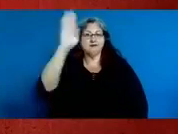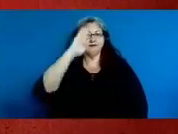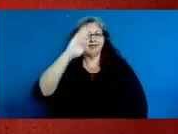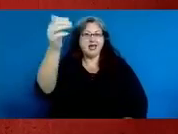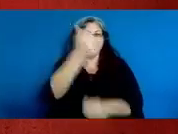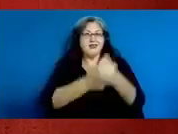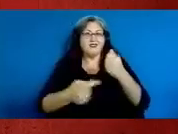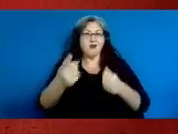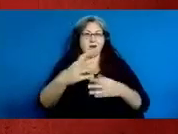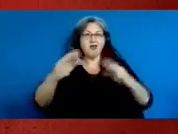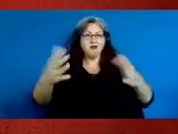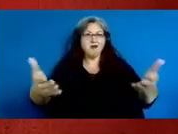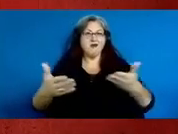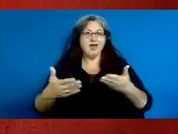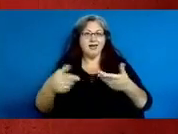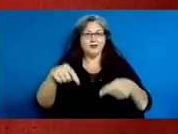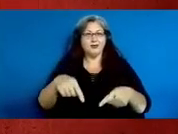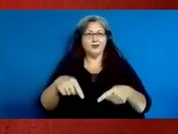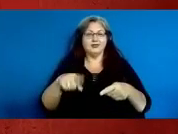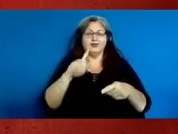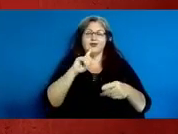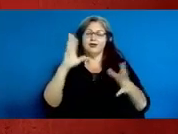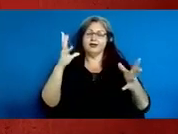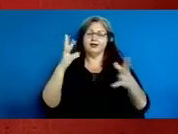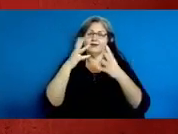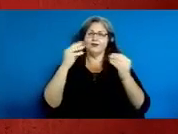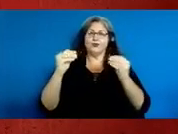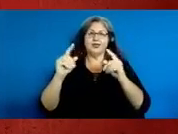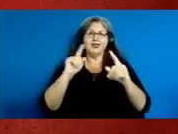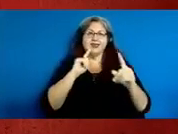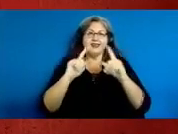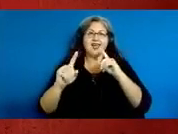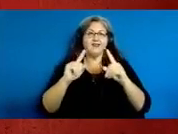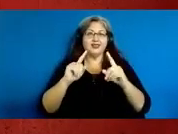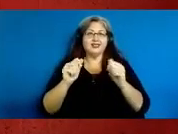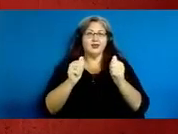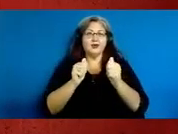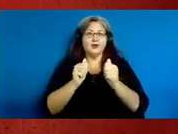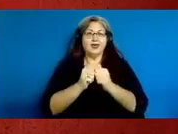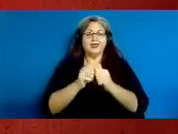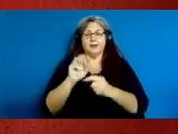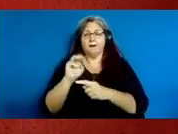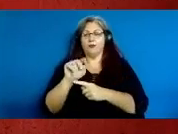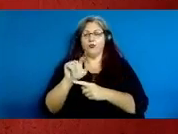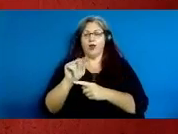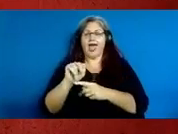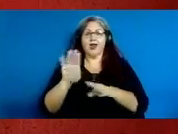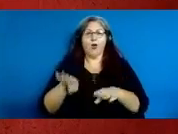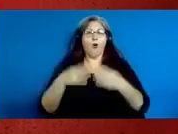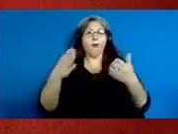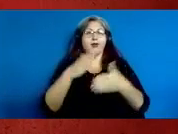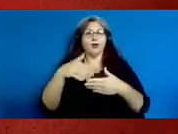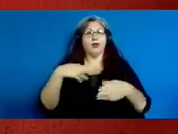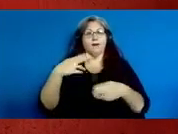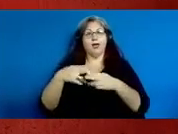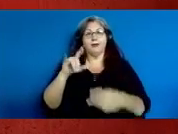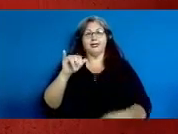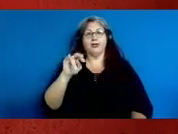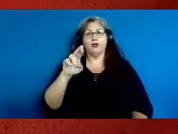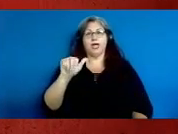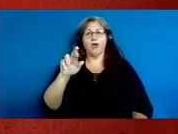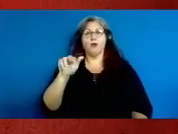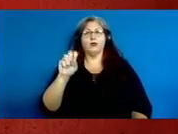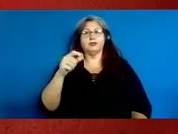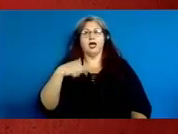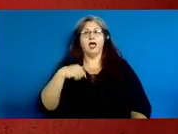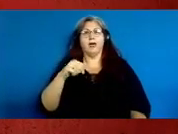everyone, and welcome to this lovely conversation for the Mulan opening weekend. My name is Dino-Ray Ramos. I'm an